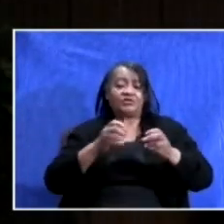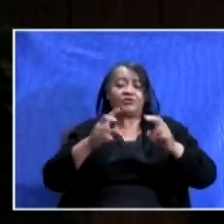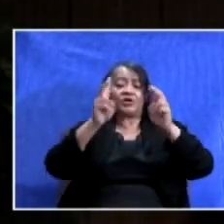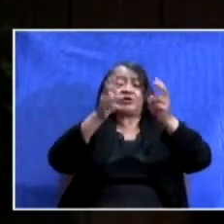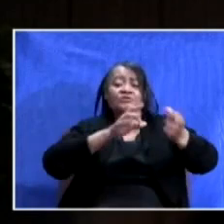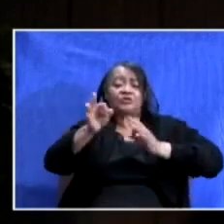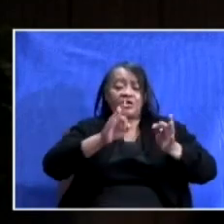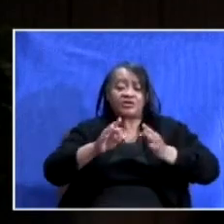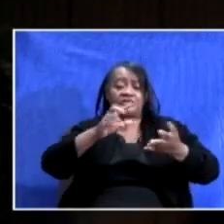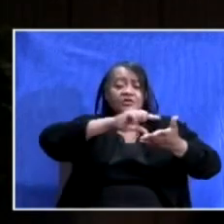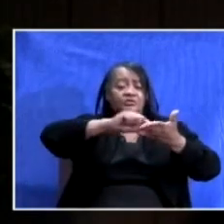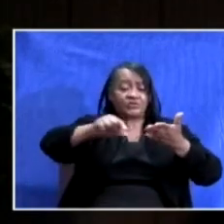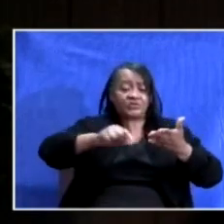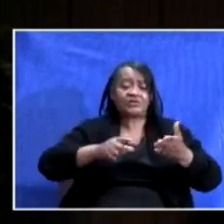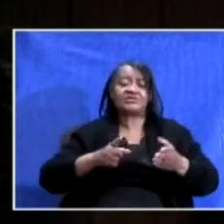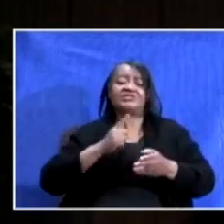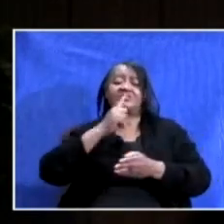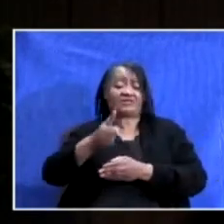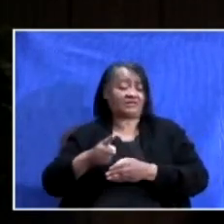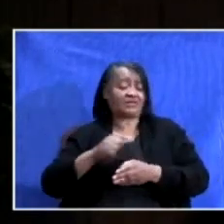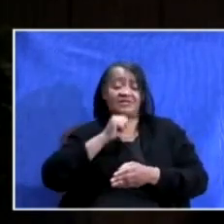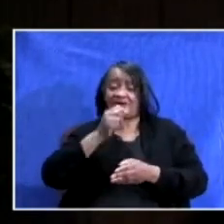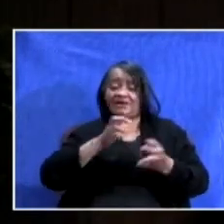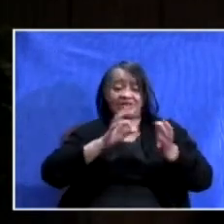text what the text actually says.